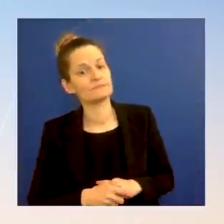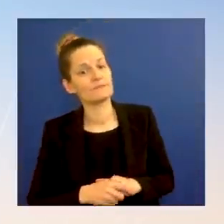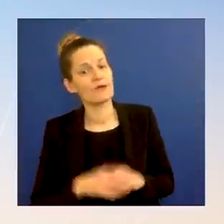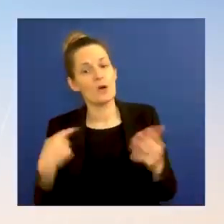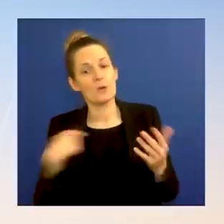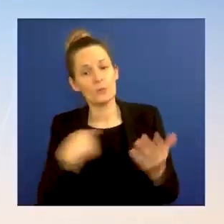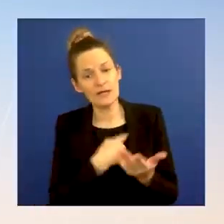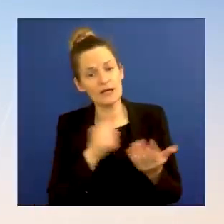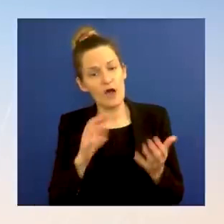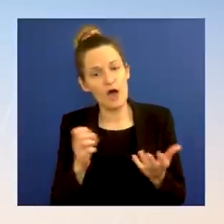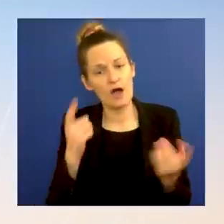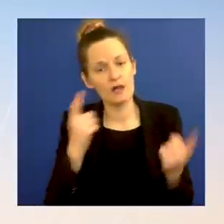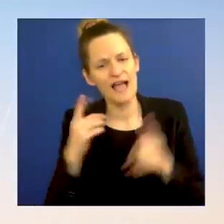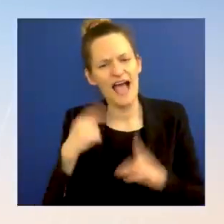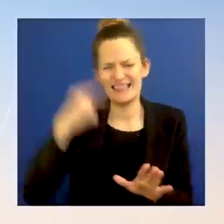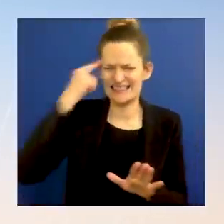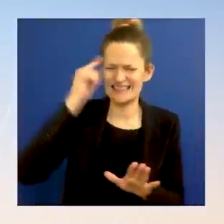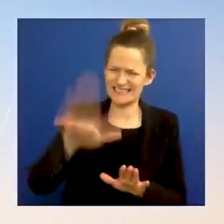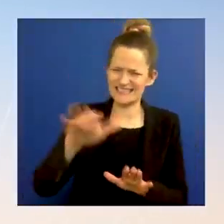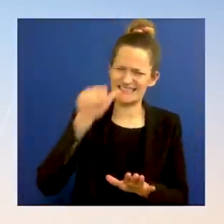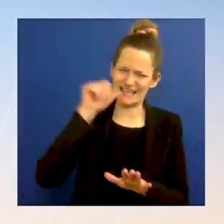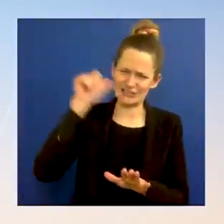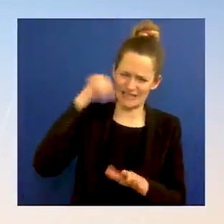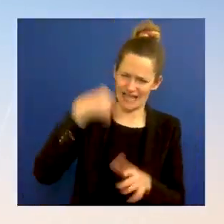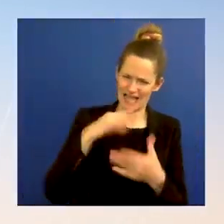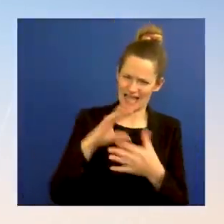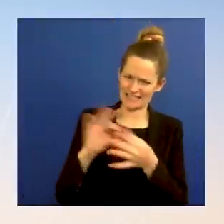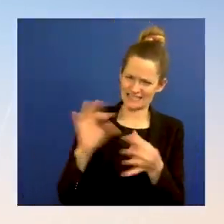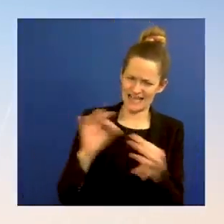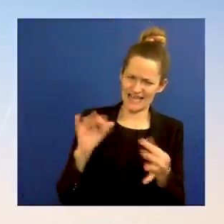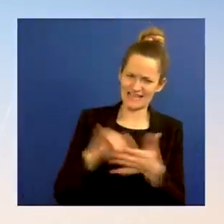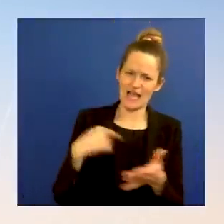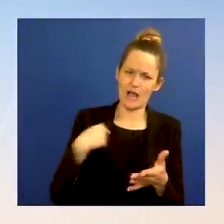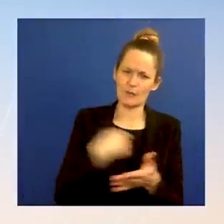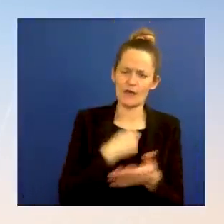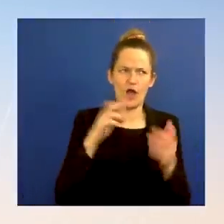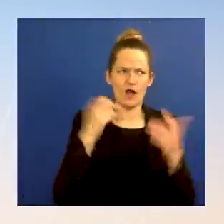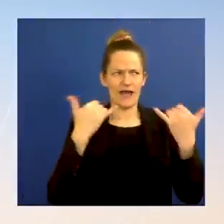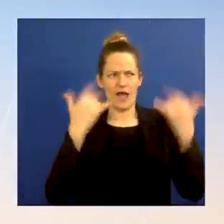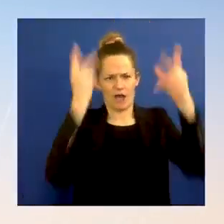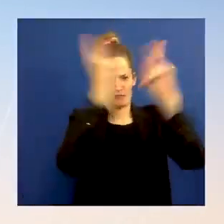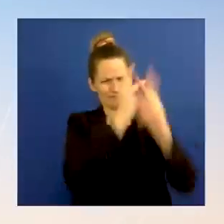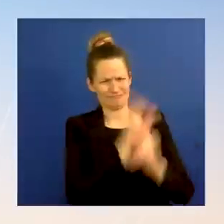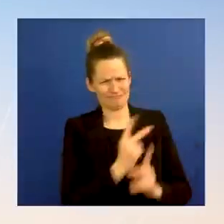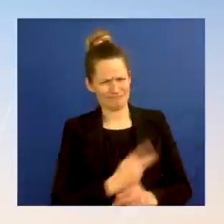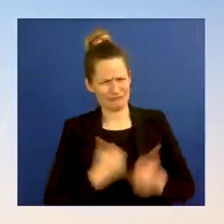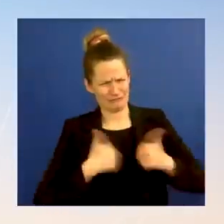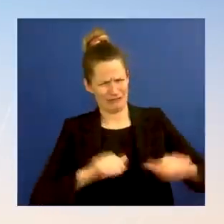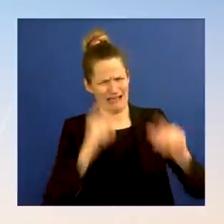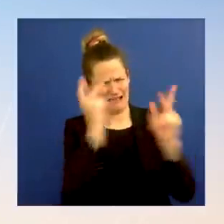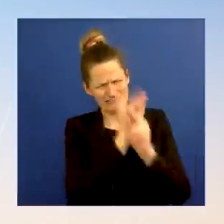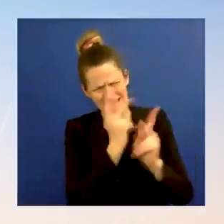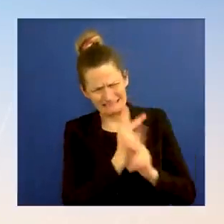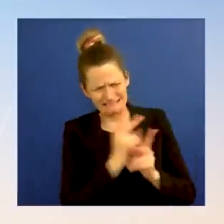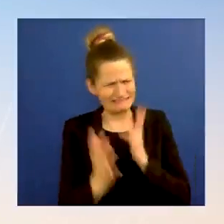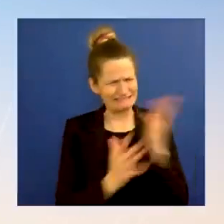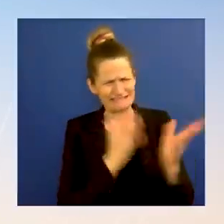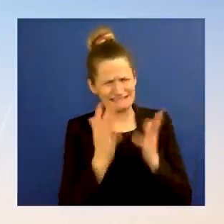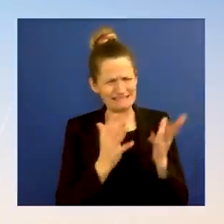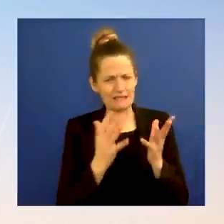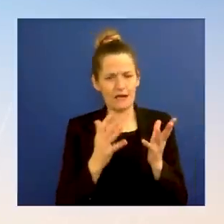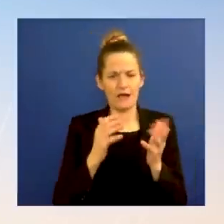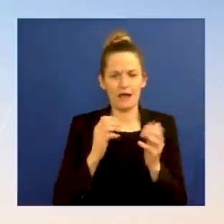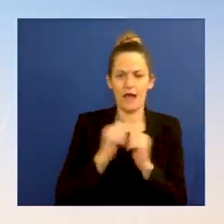that we are looking at ways to reduce the import of Russian oil while also making sure that we